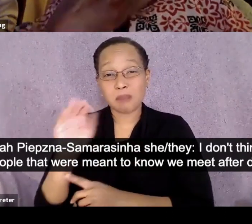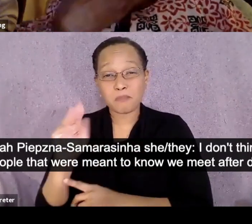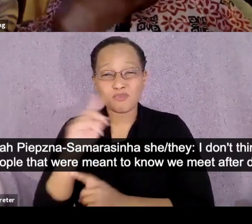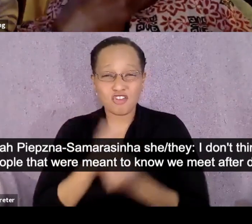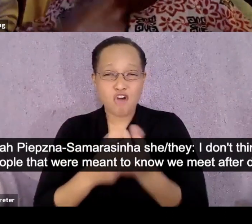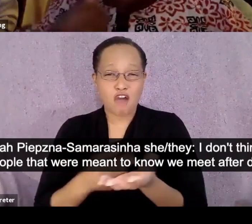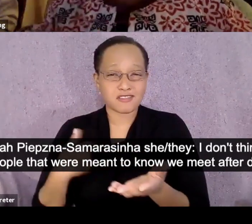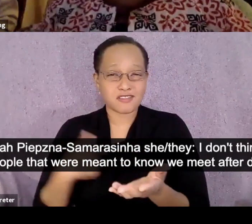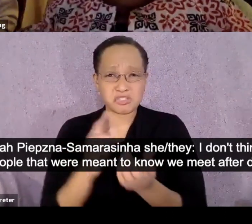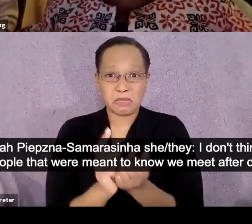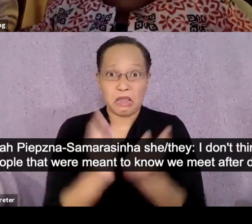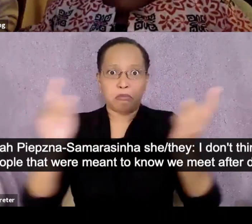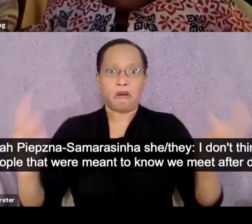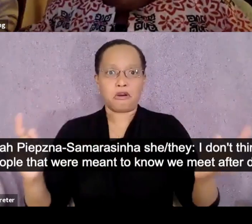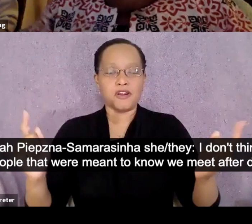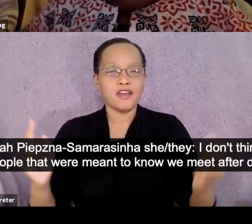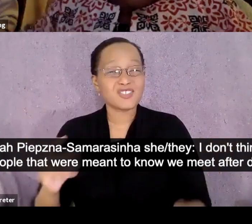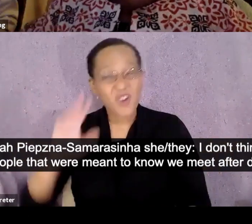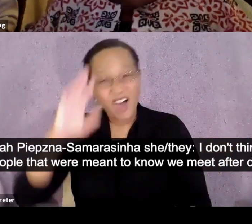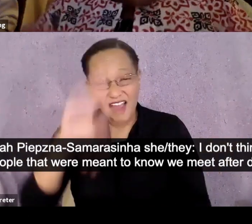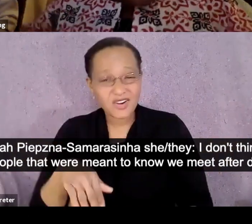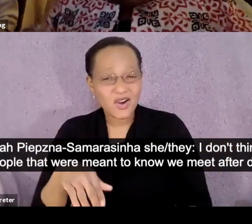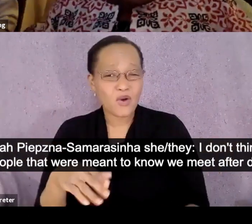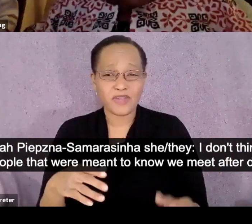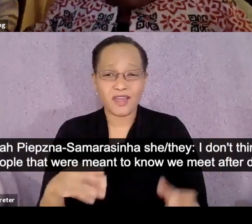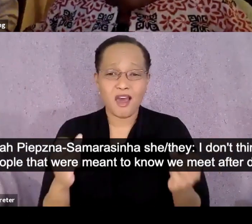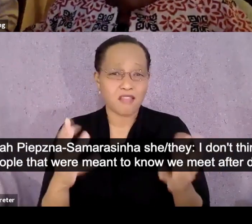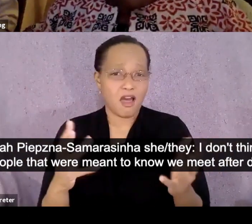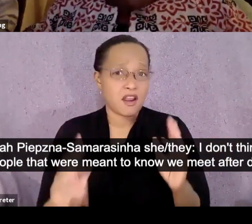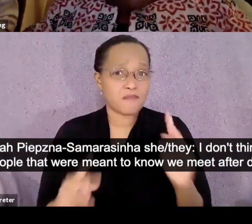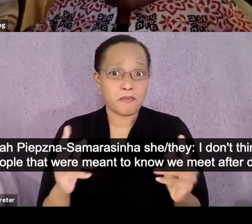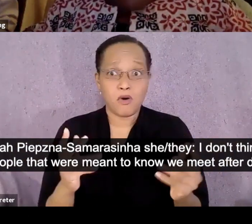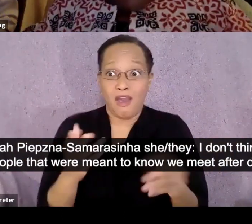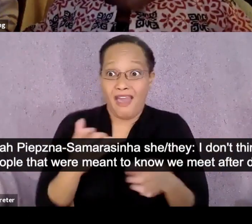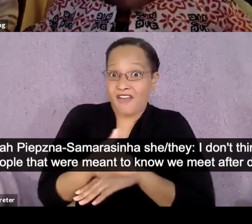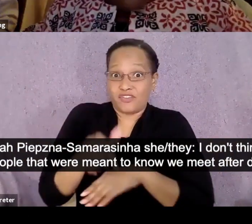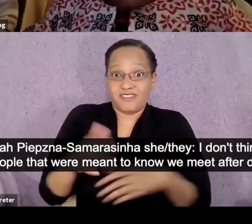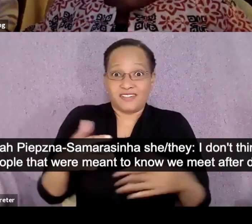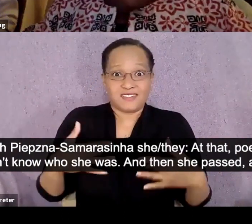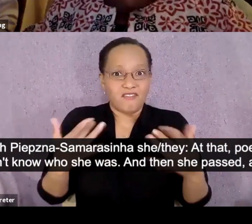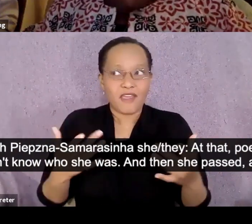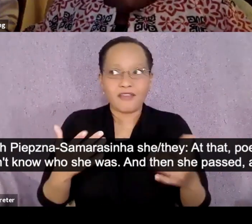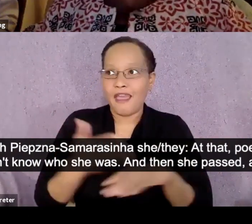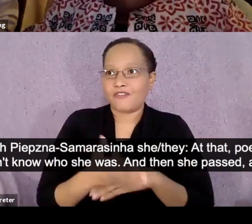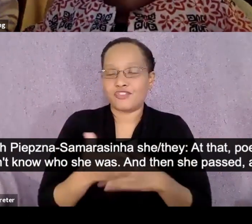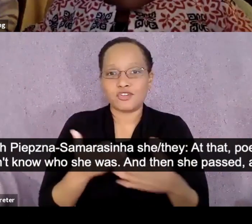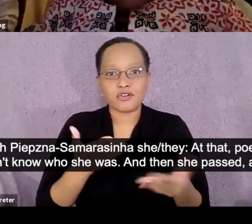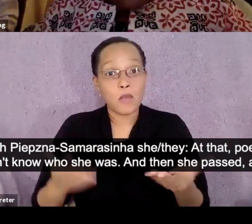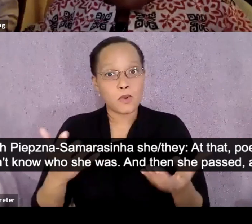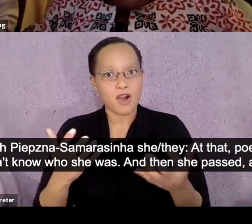one in this call where there's people that we're meant to know who we meet after death, you know? Like, I have that poem I wrote